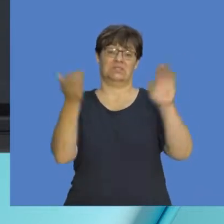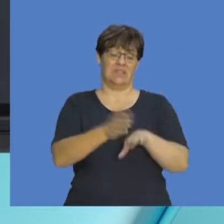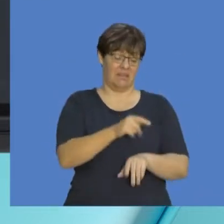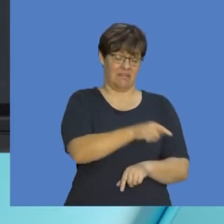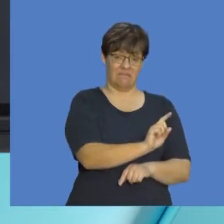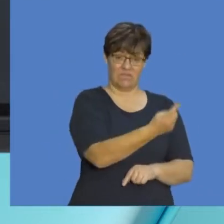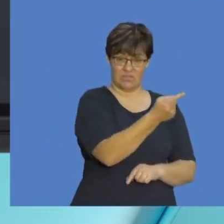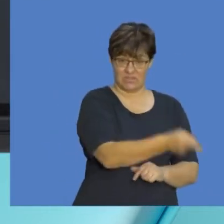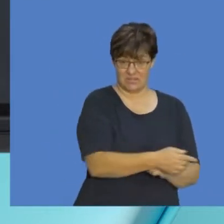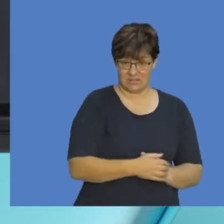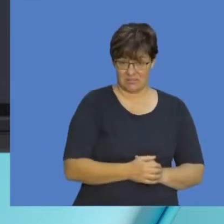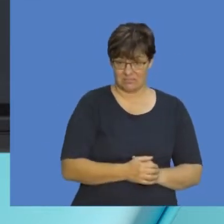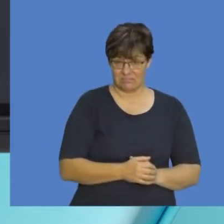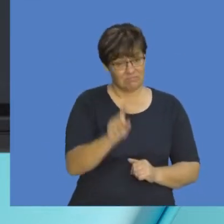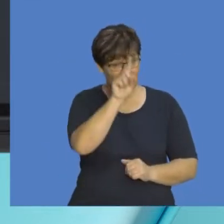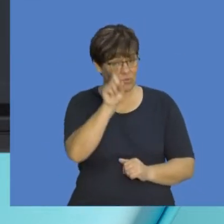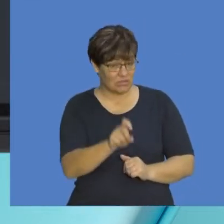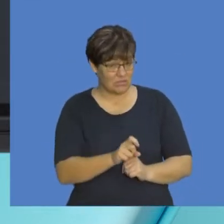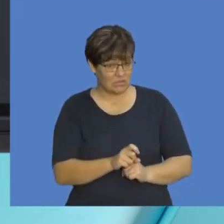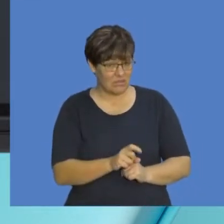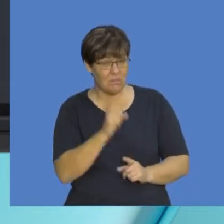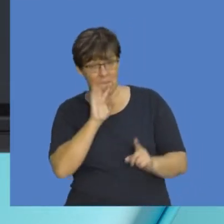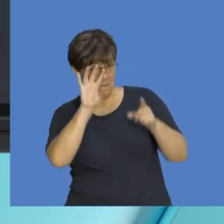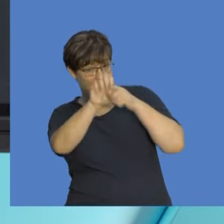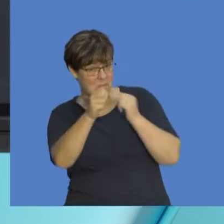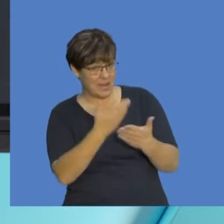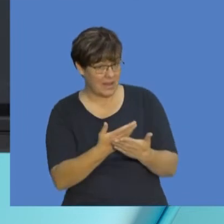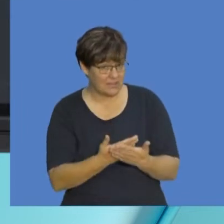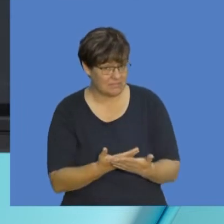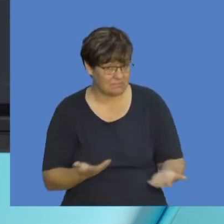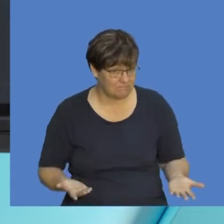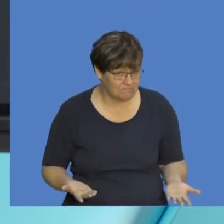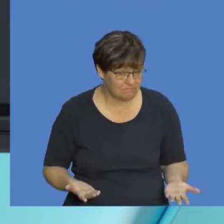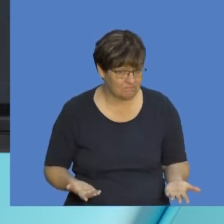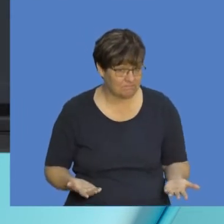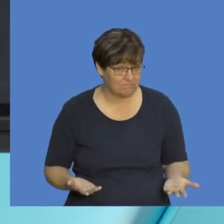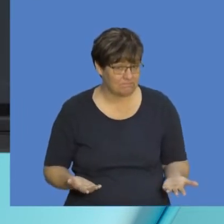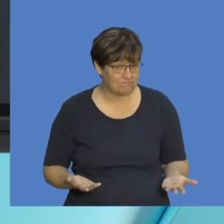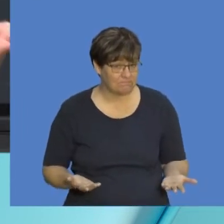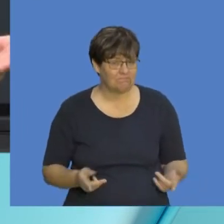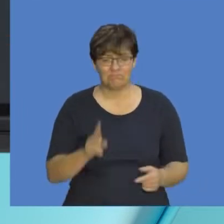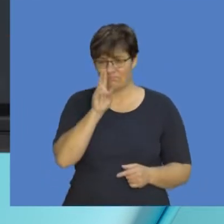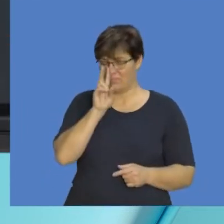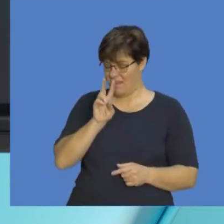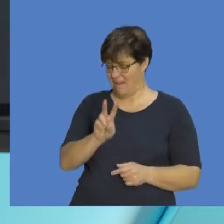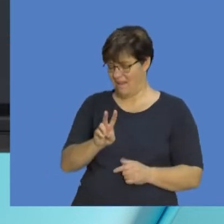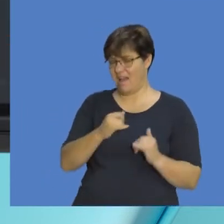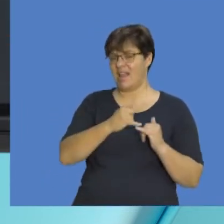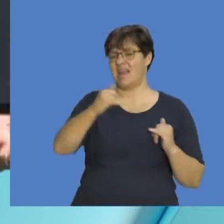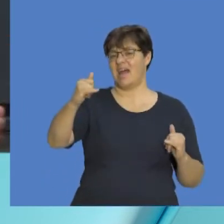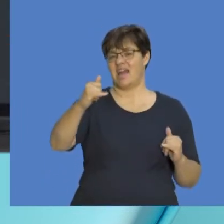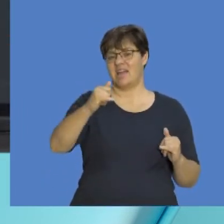the first? It's a question. Can we really predict that? If you look at our line graph